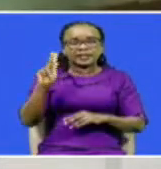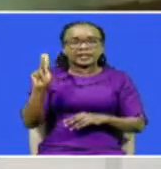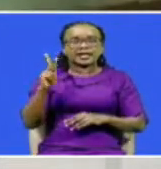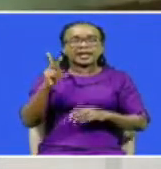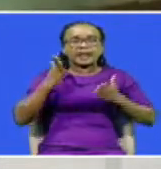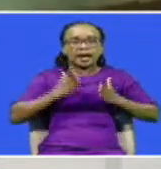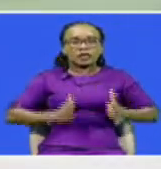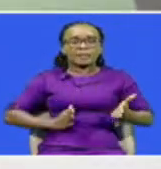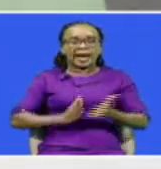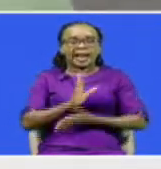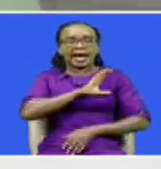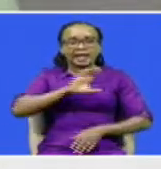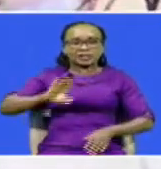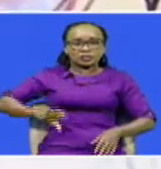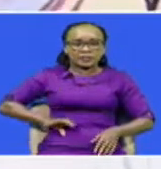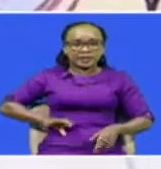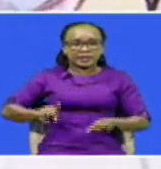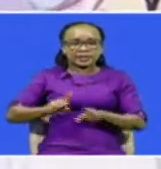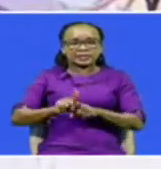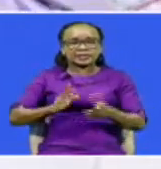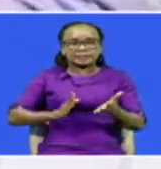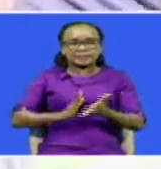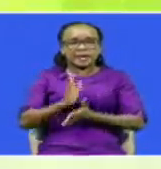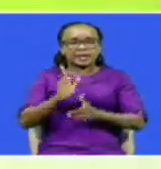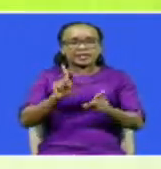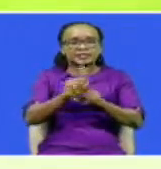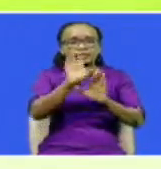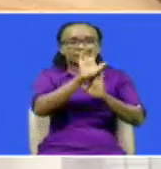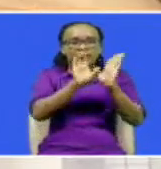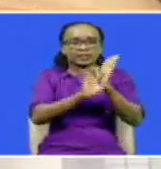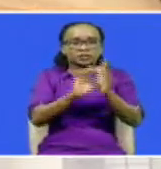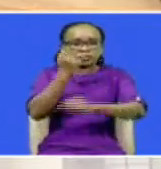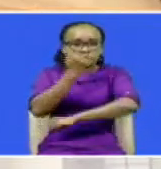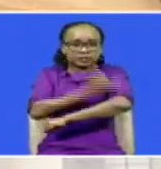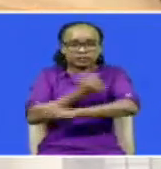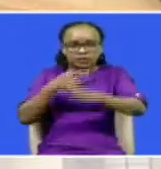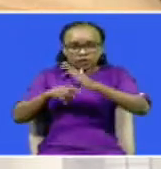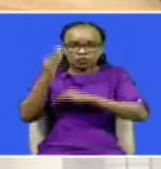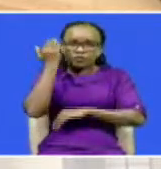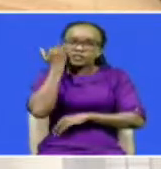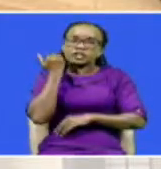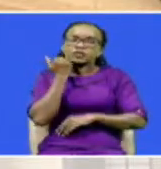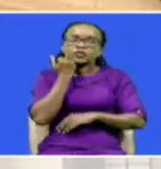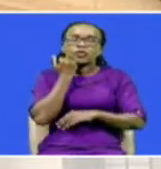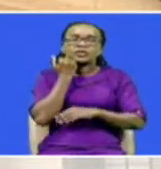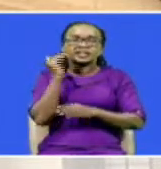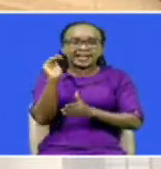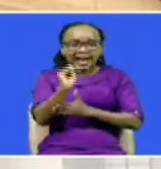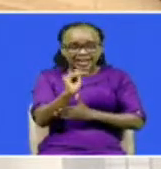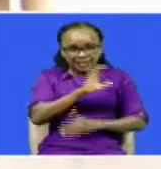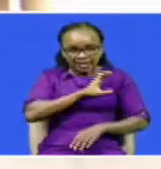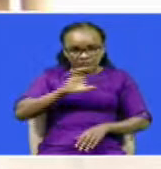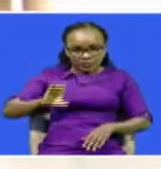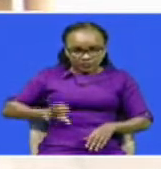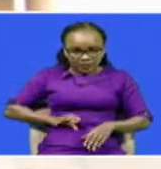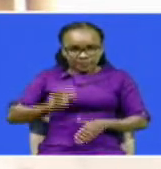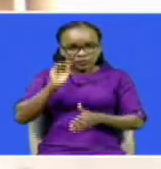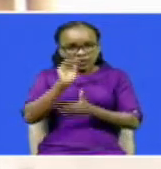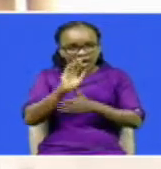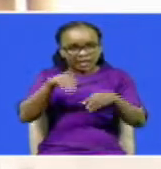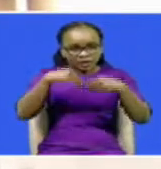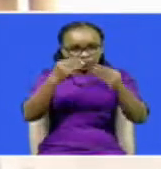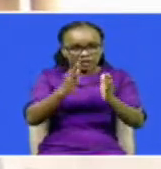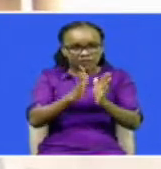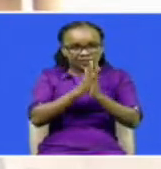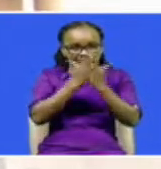Commission, AFRICOG, Haki Yetu and Katiba Institute, moved to court seeking to have the IEBC compelled to provide